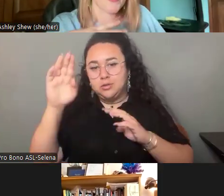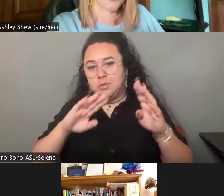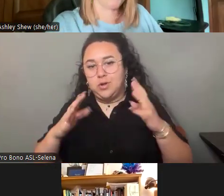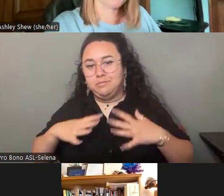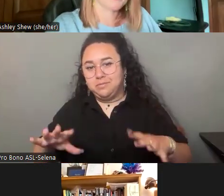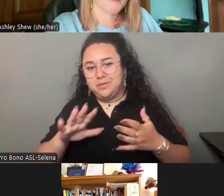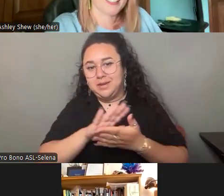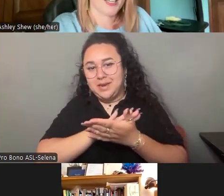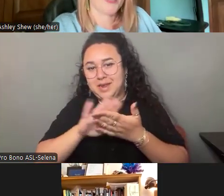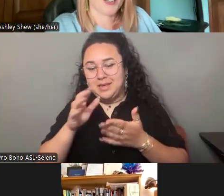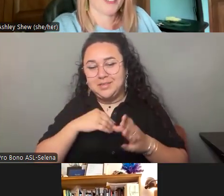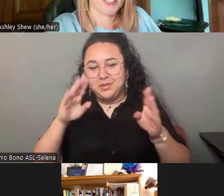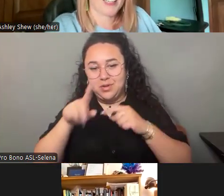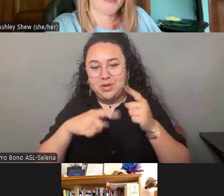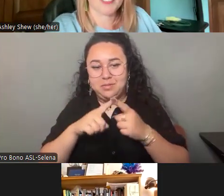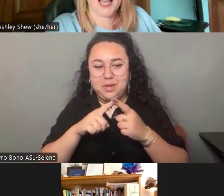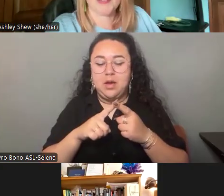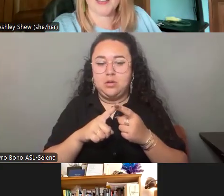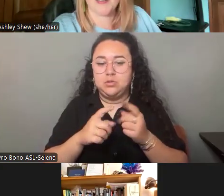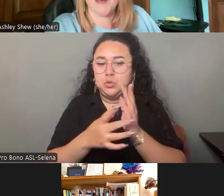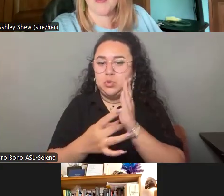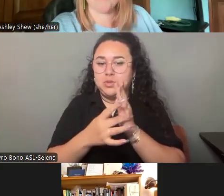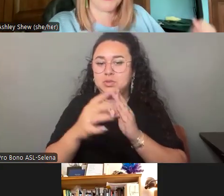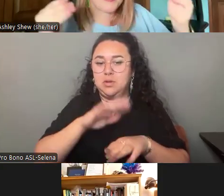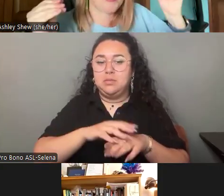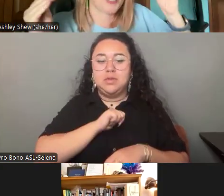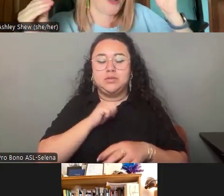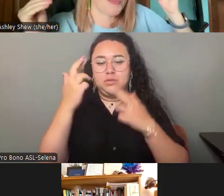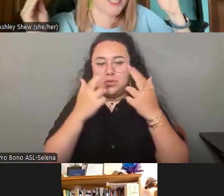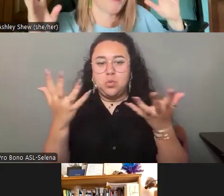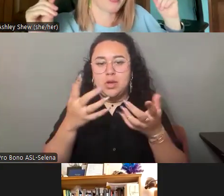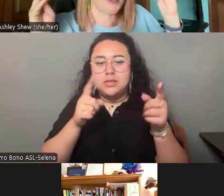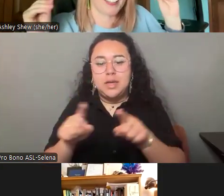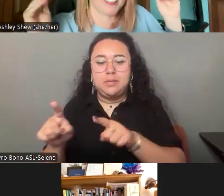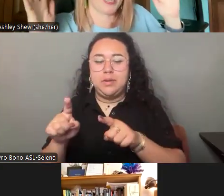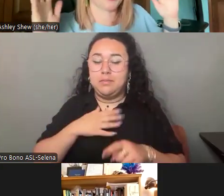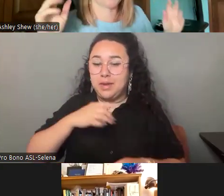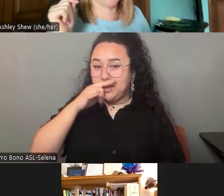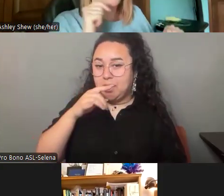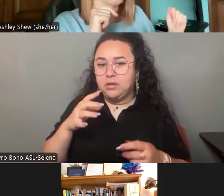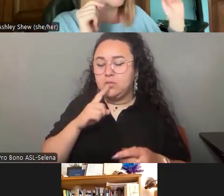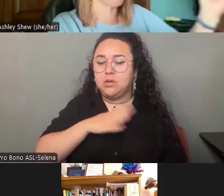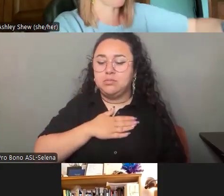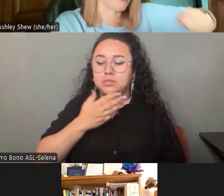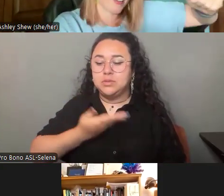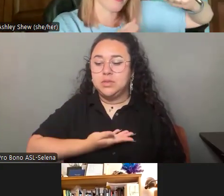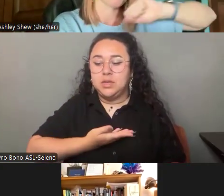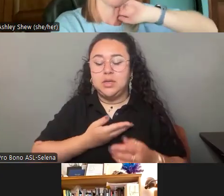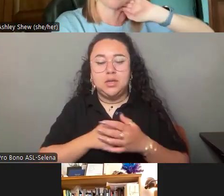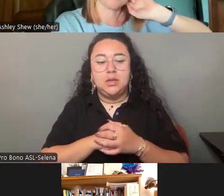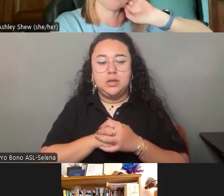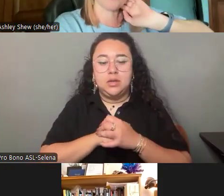really worried about getting grease on myself when I realized what was happening. My kid was like all upset because they don't like the texture on their hands as we're trying